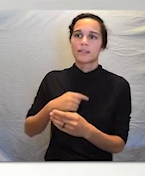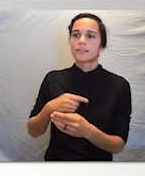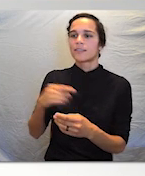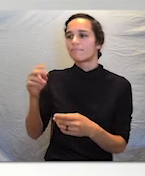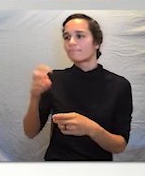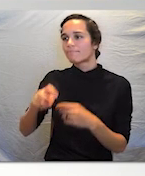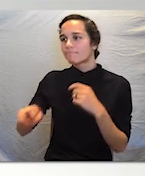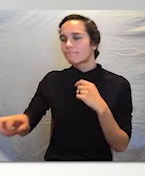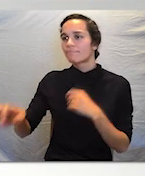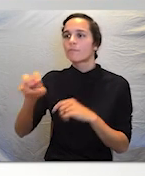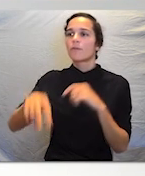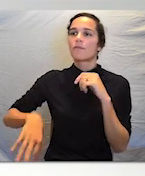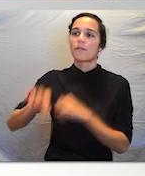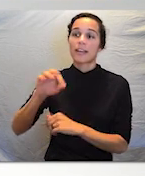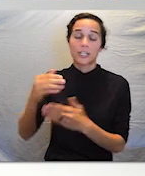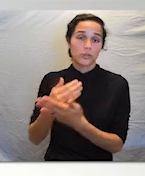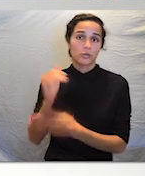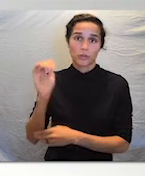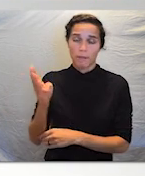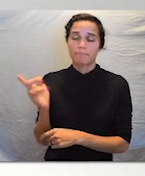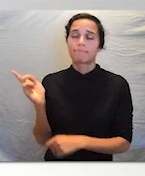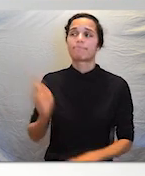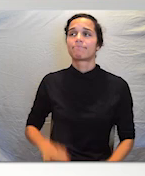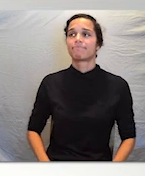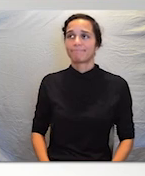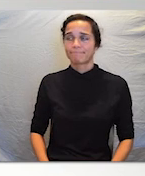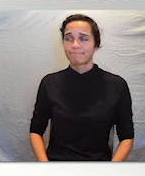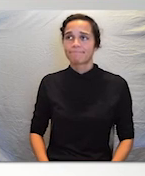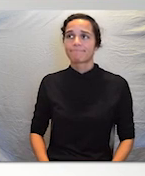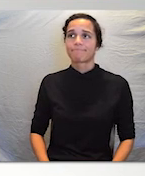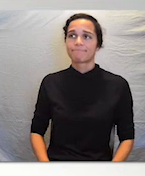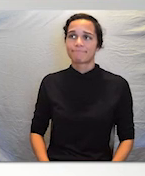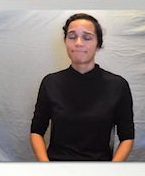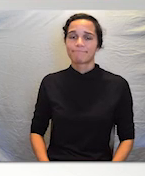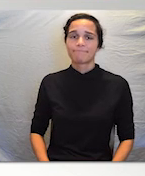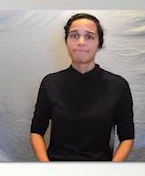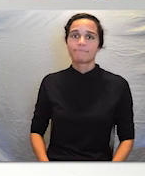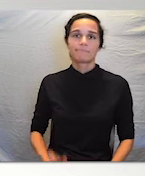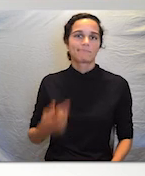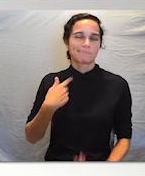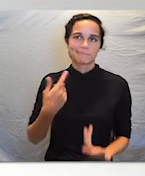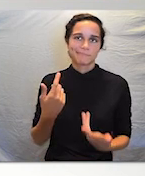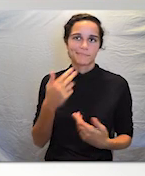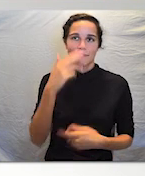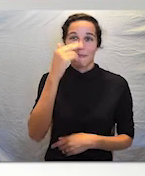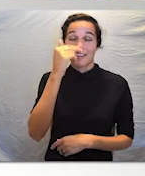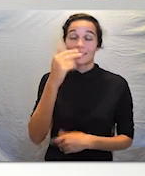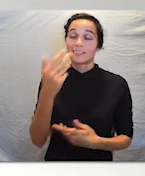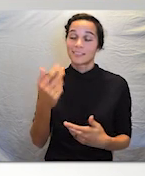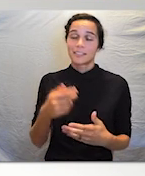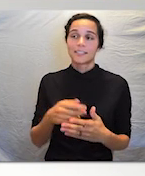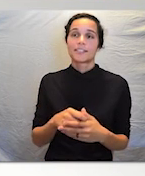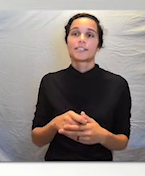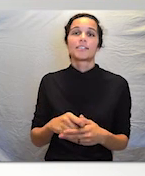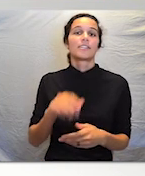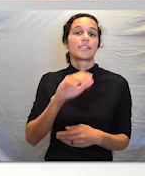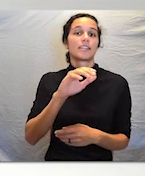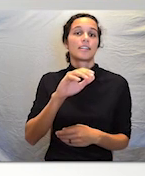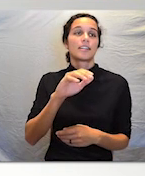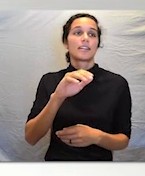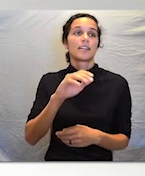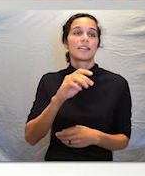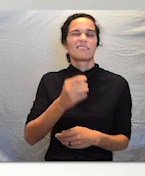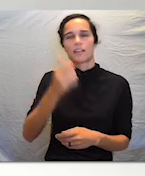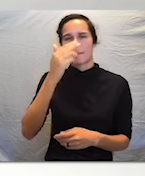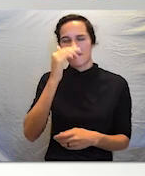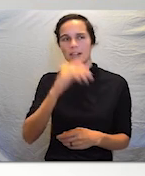jobs. And employers are like, I find it so odd in a way because